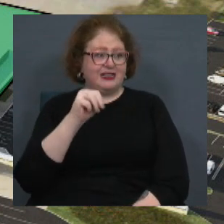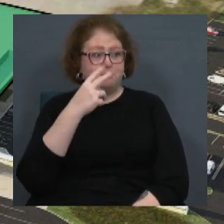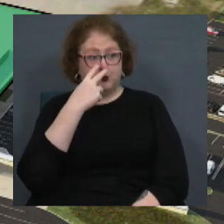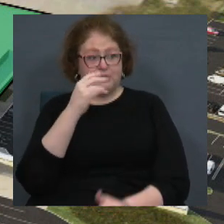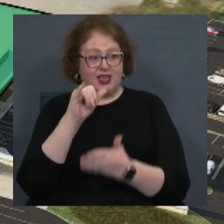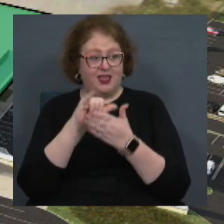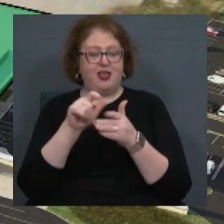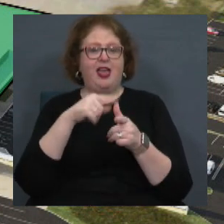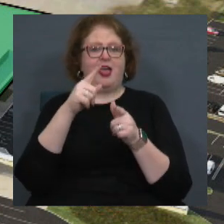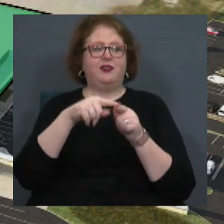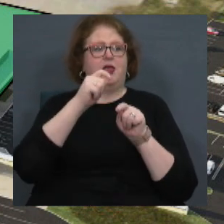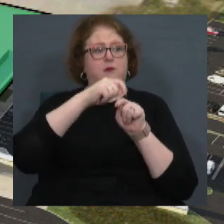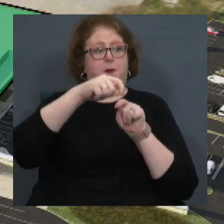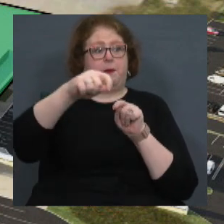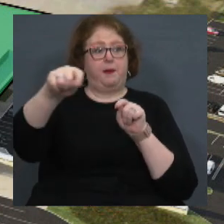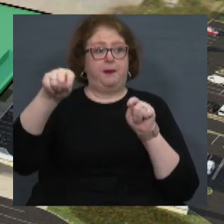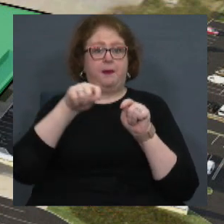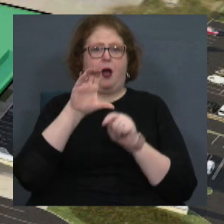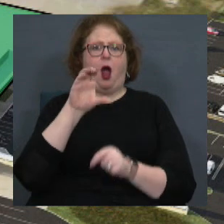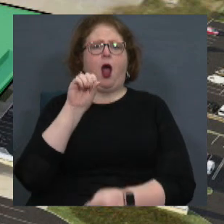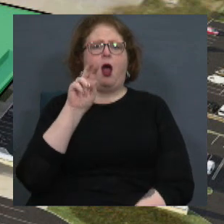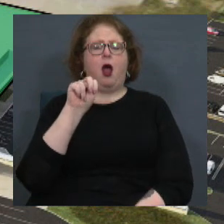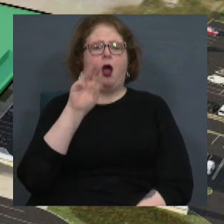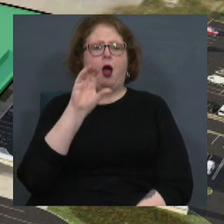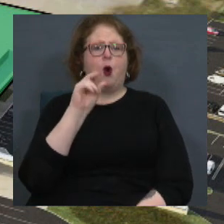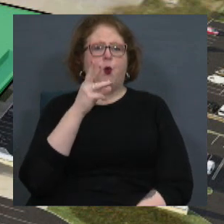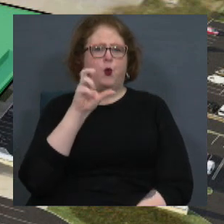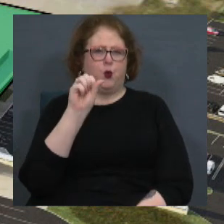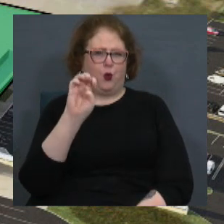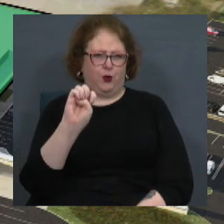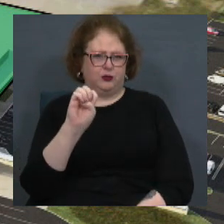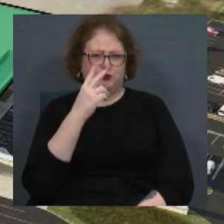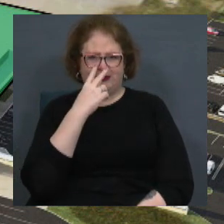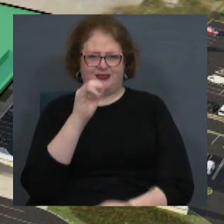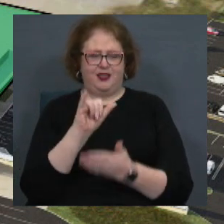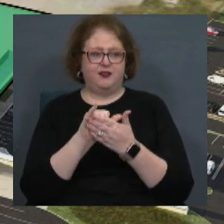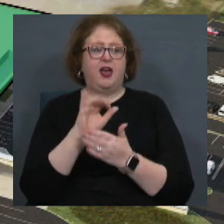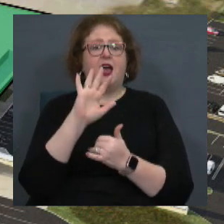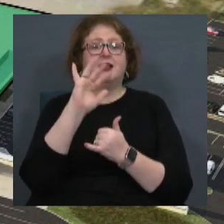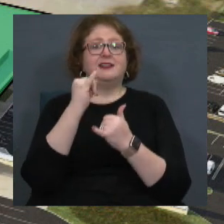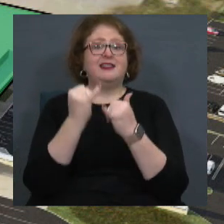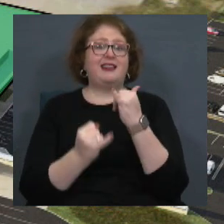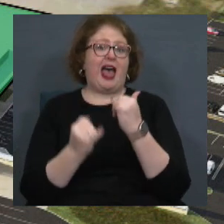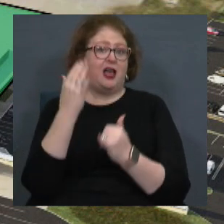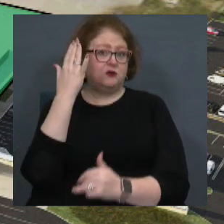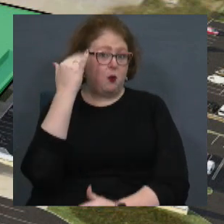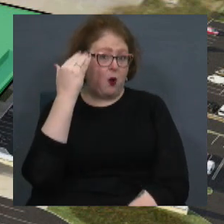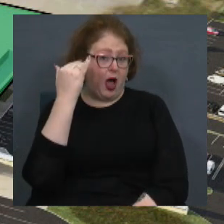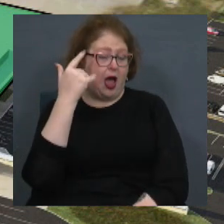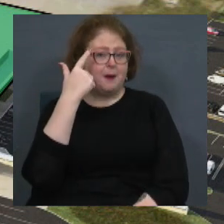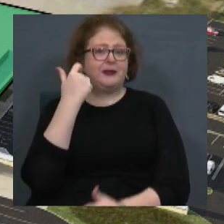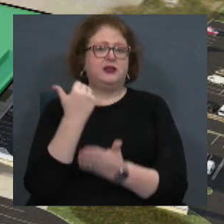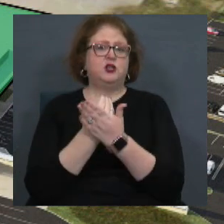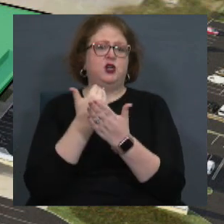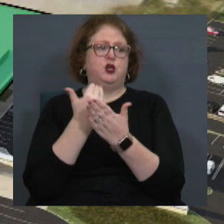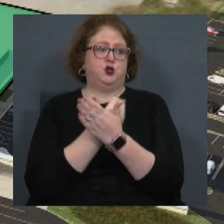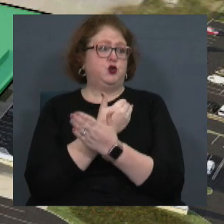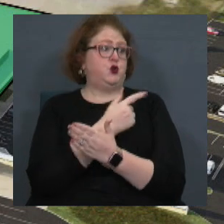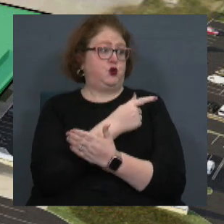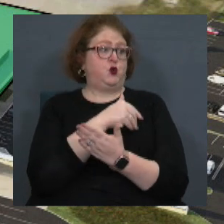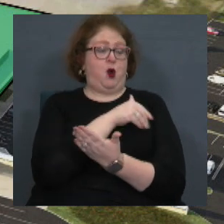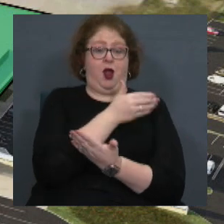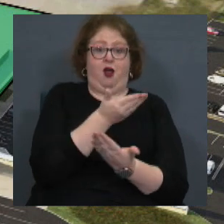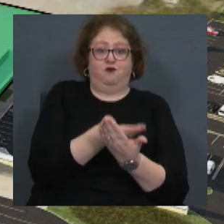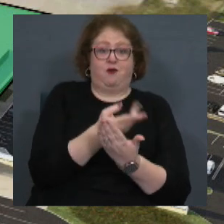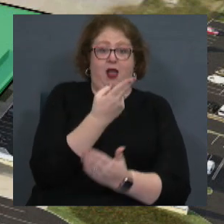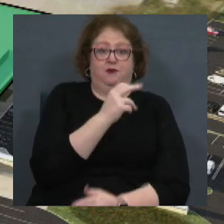follow there. Well, and I think one of the reasons why that's last is because one of the things that we pick up with the new arrivals hall is you